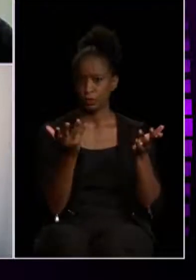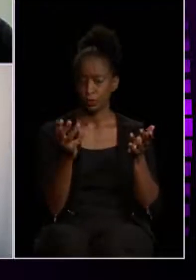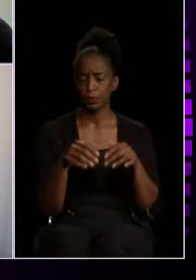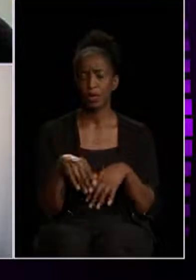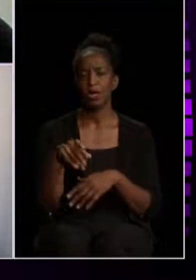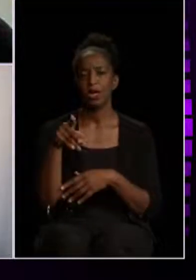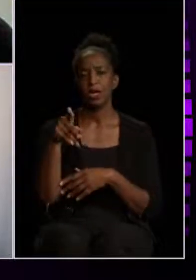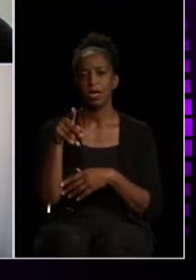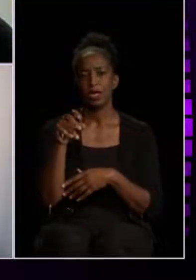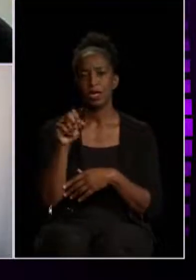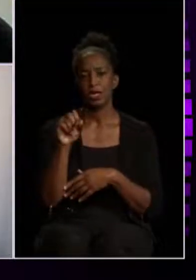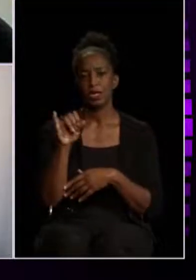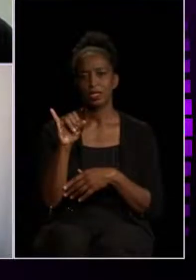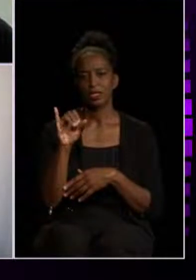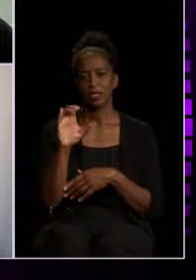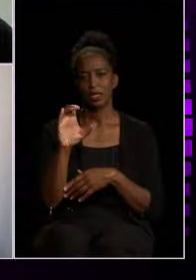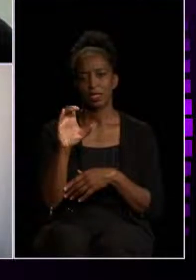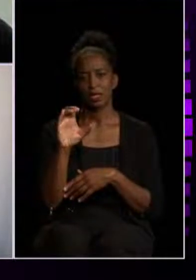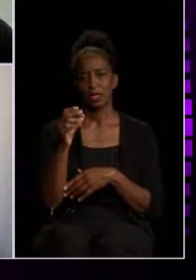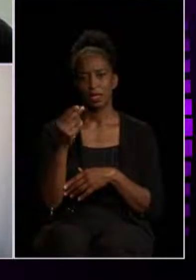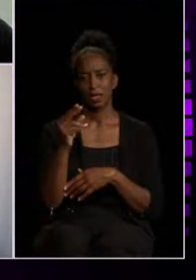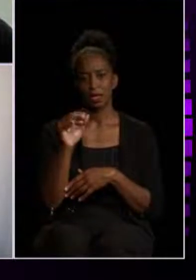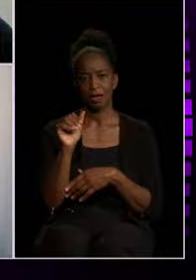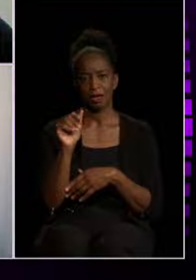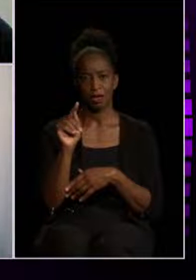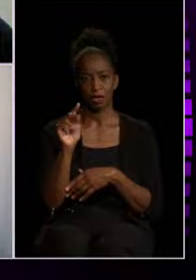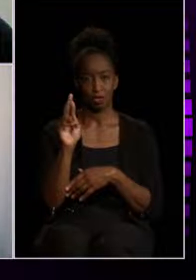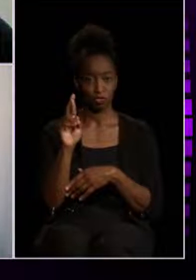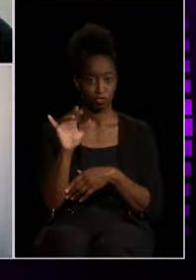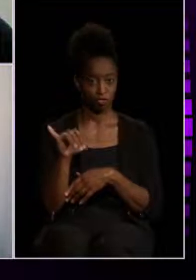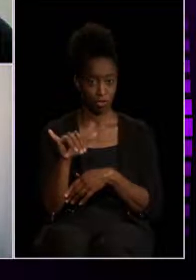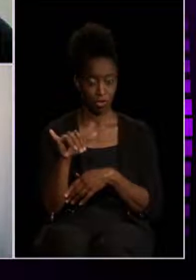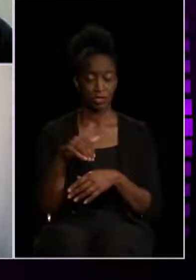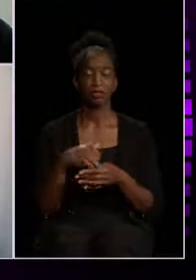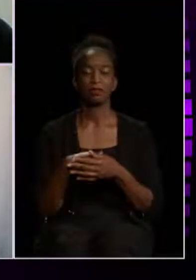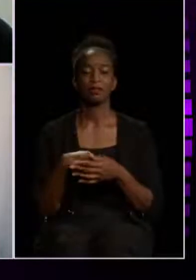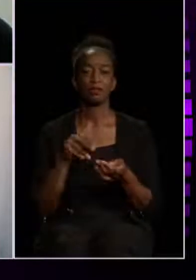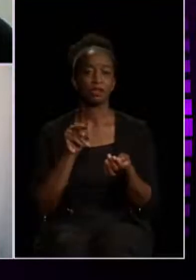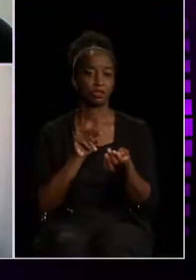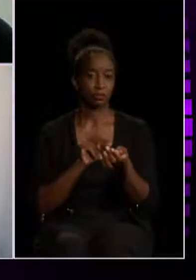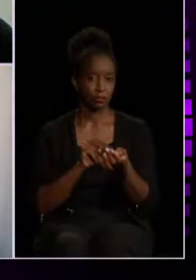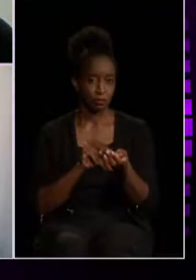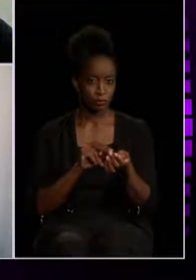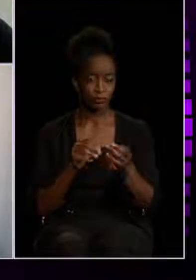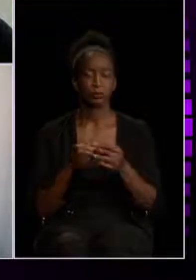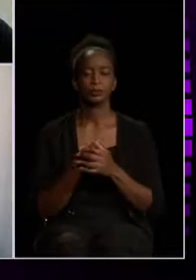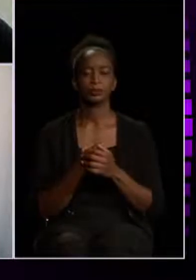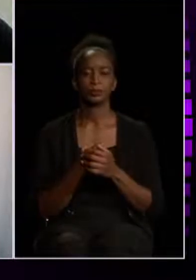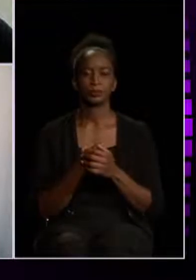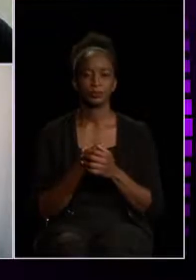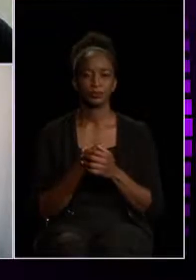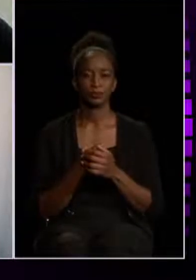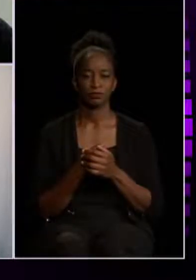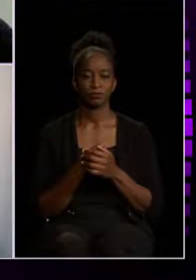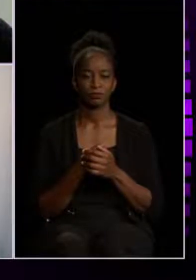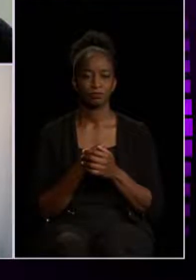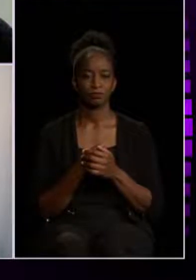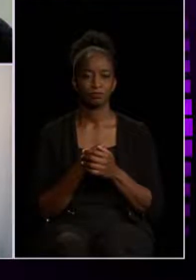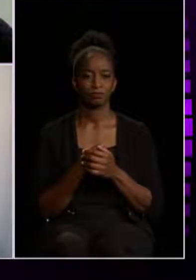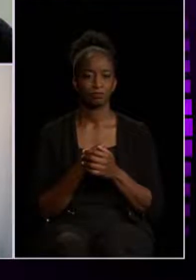psychiatry, nursing management, leadership and trends in nursing, and transcultural nursing. So those